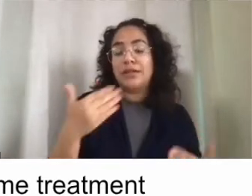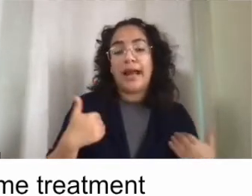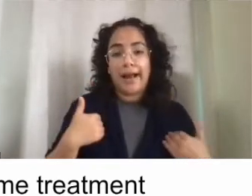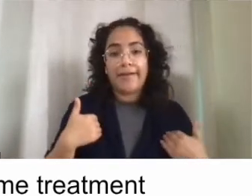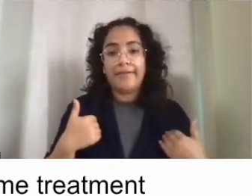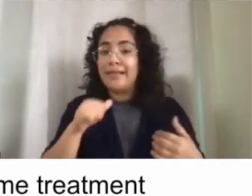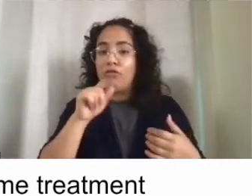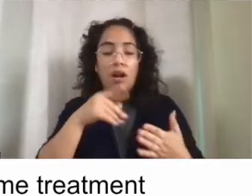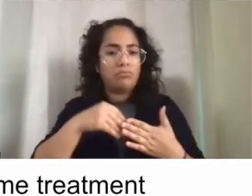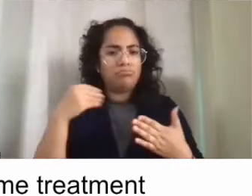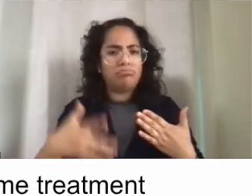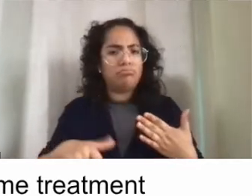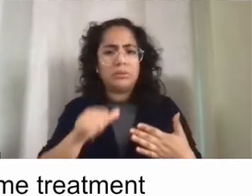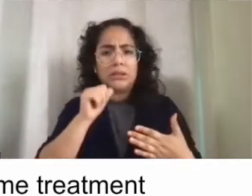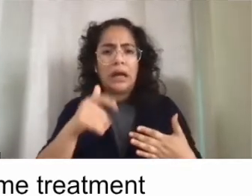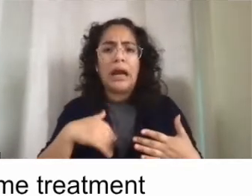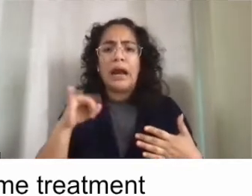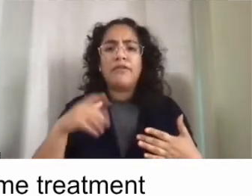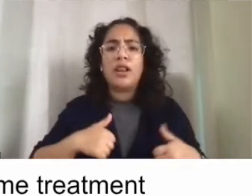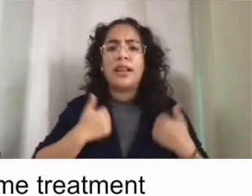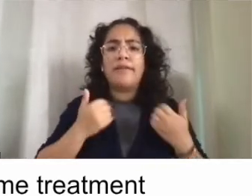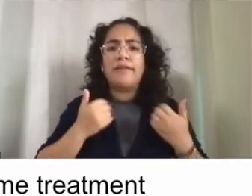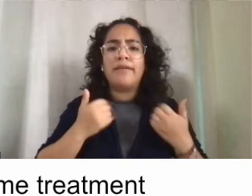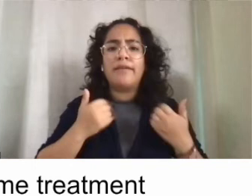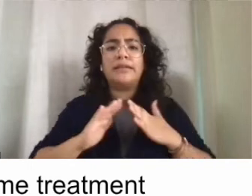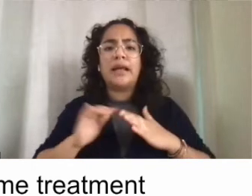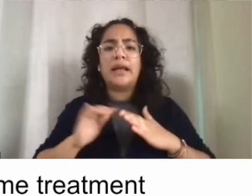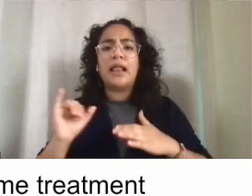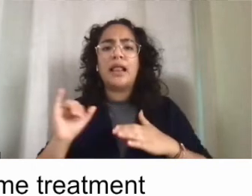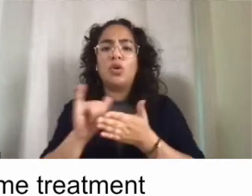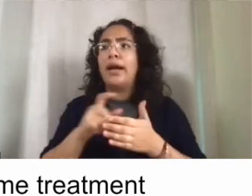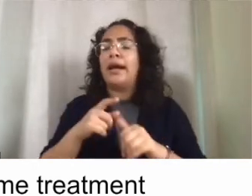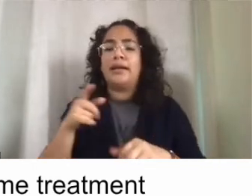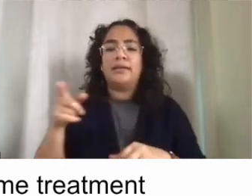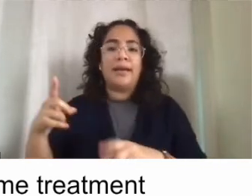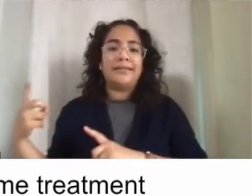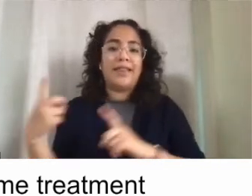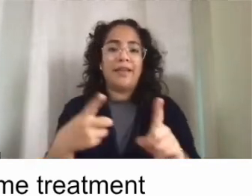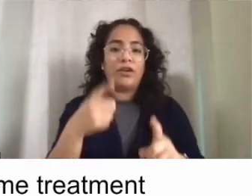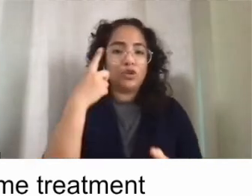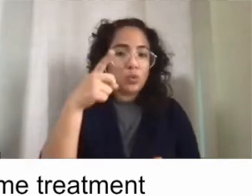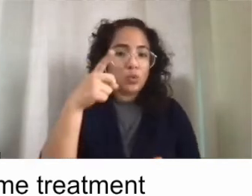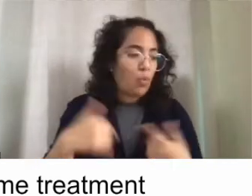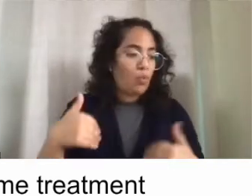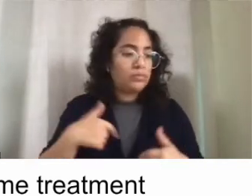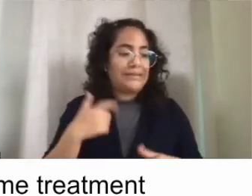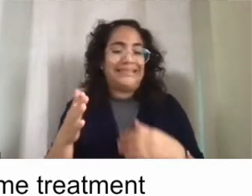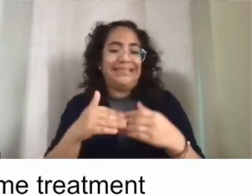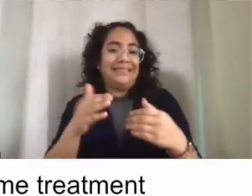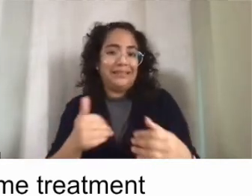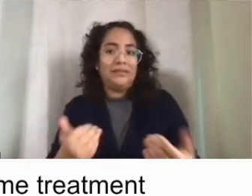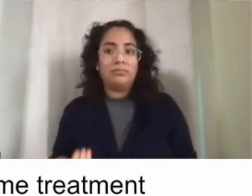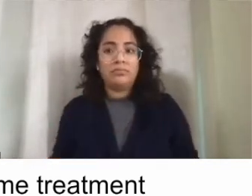expensive. If you live in a city like New York, where you can have everything delivered, then that makes it much easier. But if you live in other